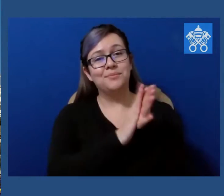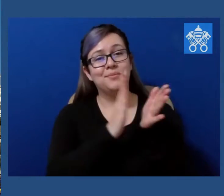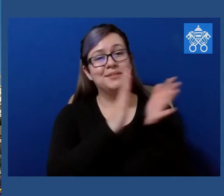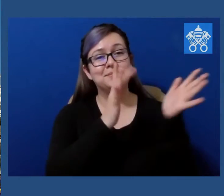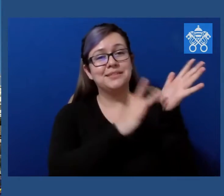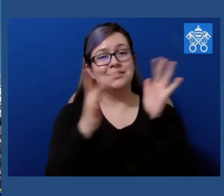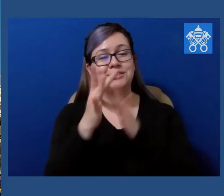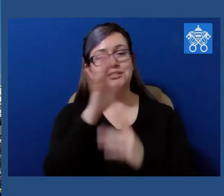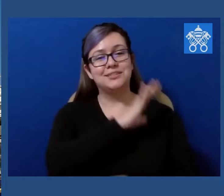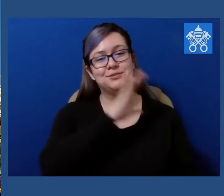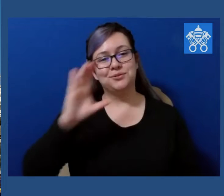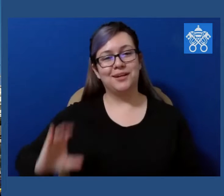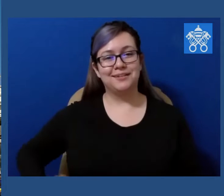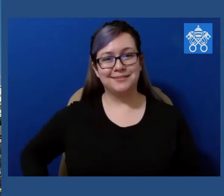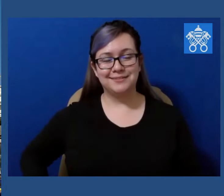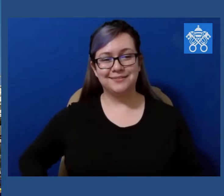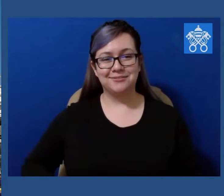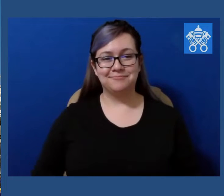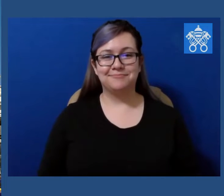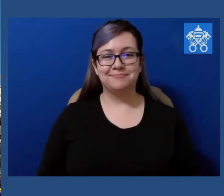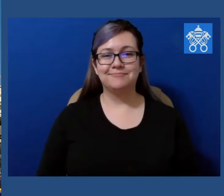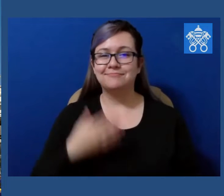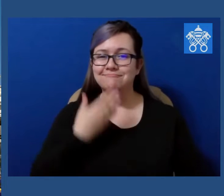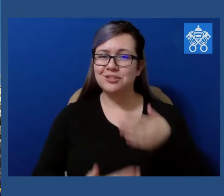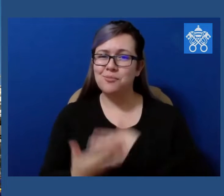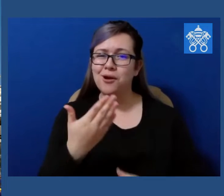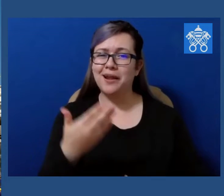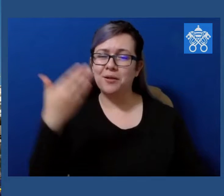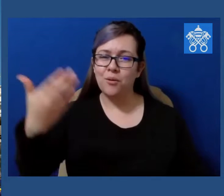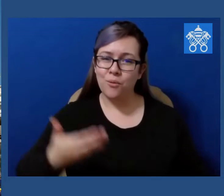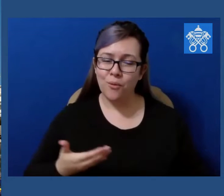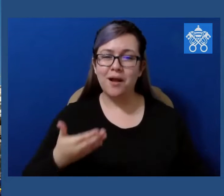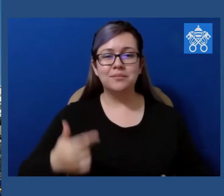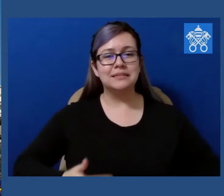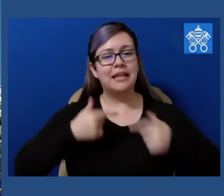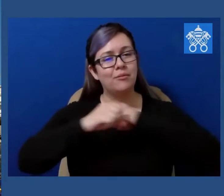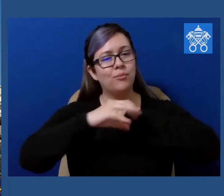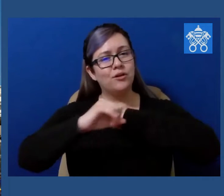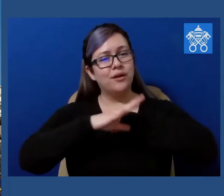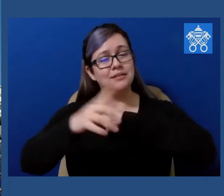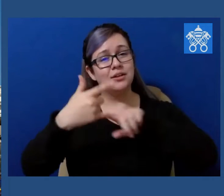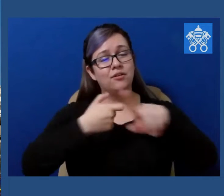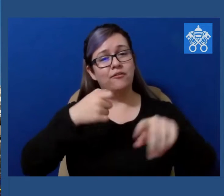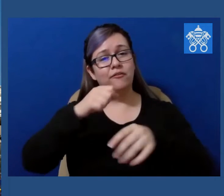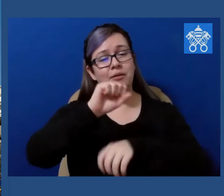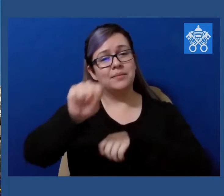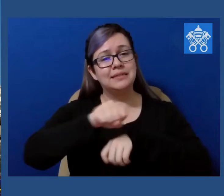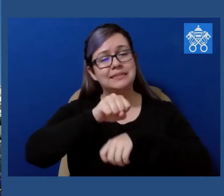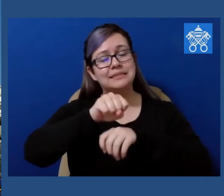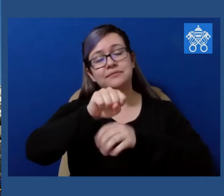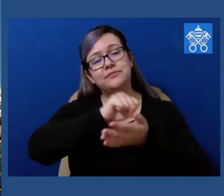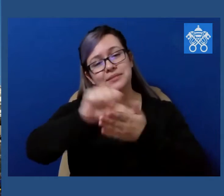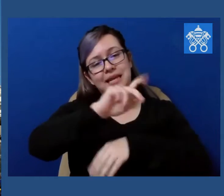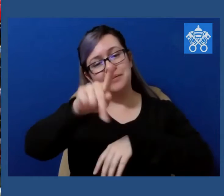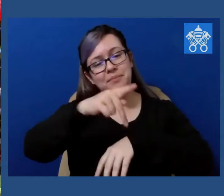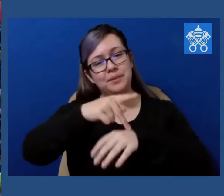Laudetur Jesus Christus. Praised be Jesus Christ. Welcome to this live broadcast from St. Peter's Square of the